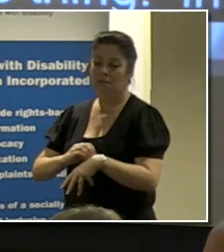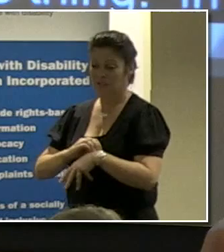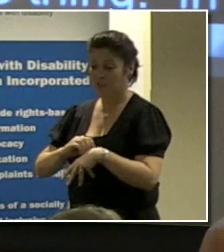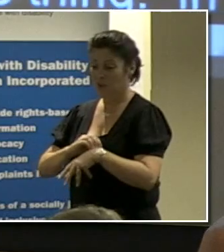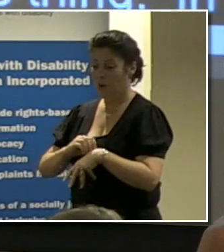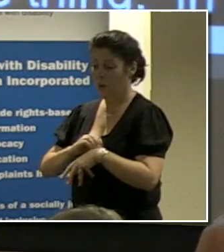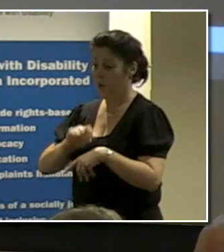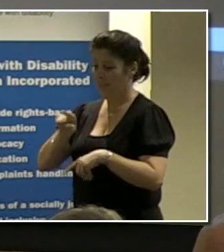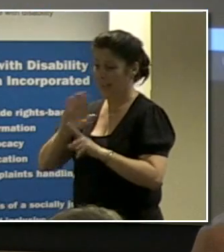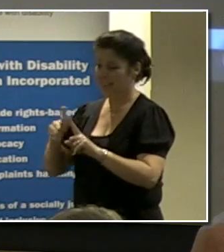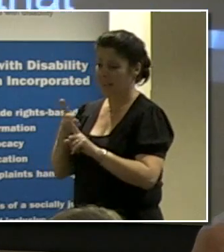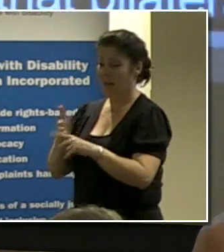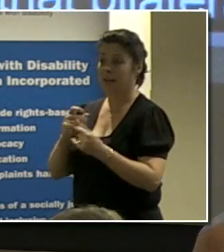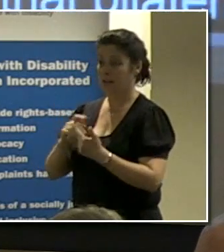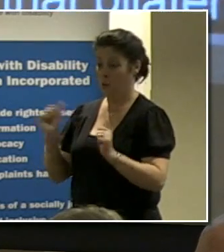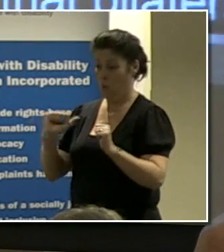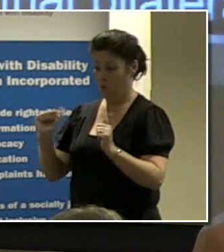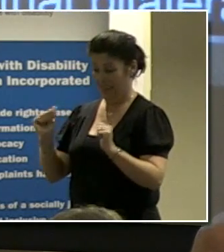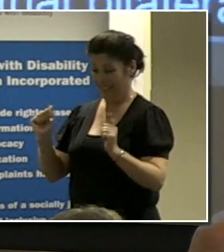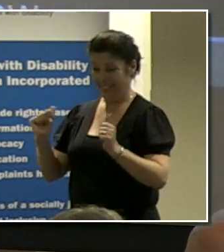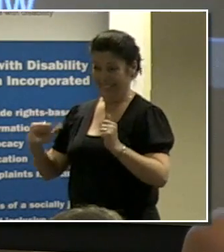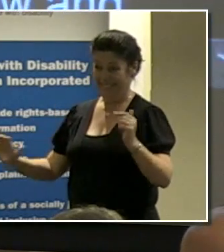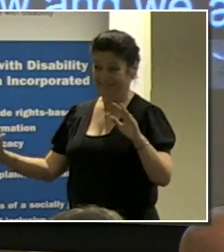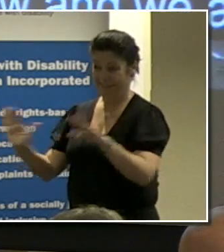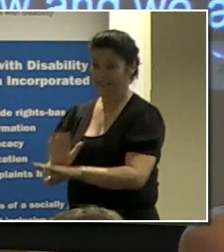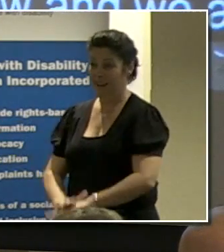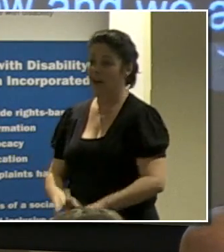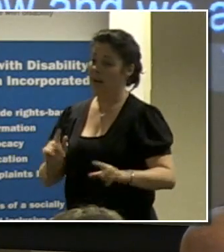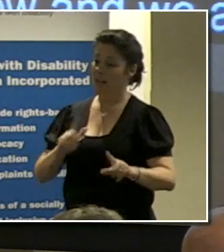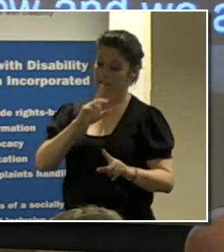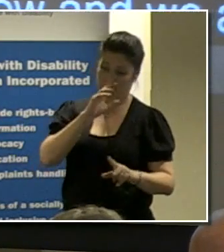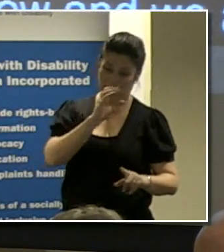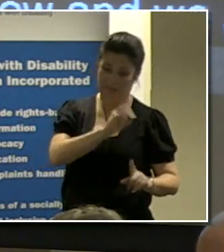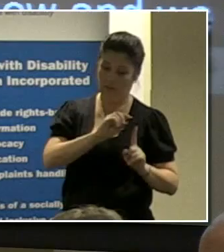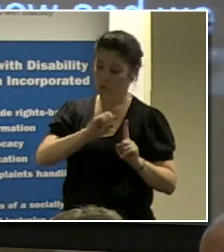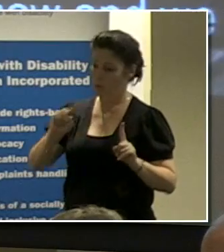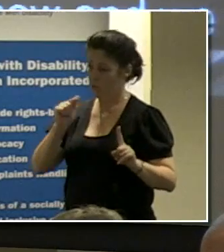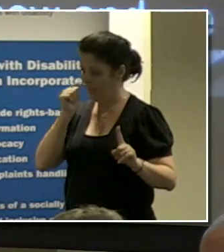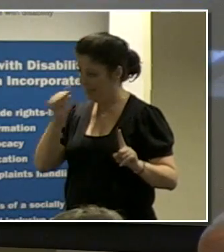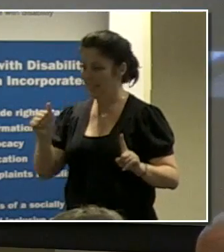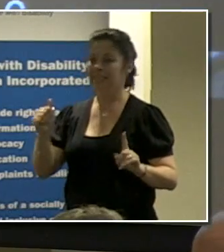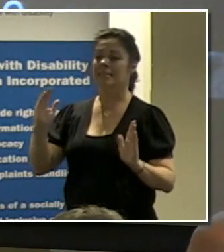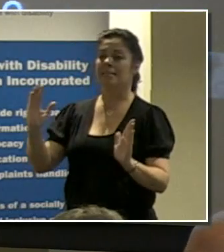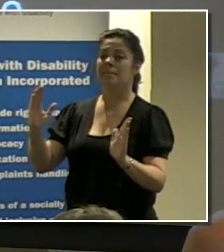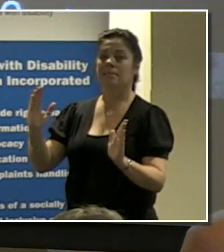target, as you know, and we're still in the 0 to 6-year-old age category, or now 0 to 7-year-olds.